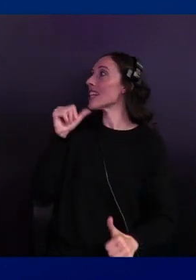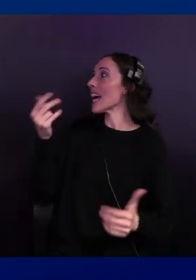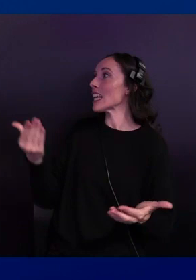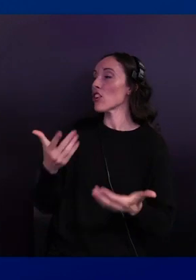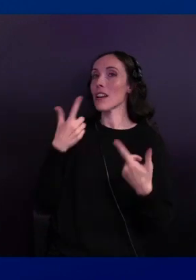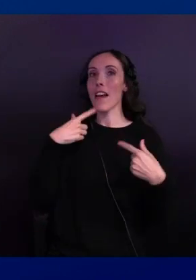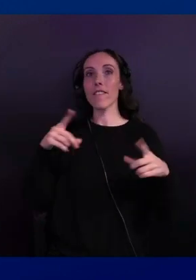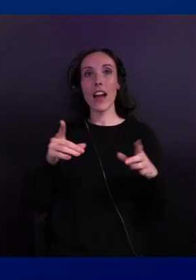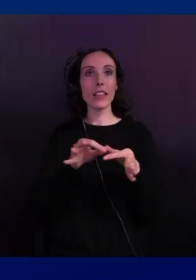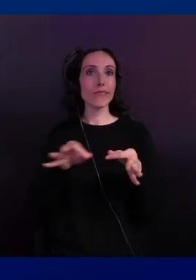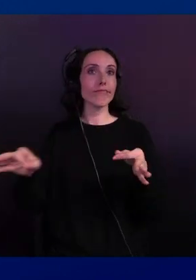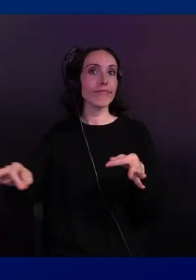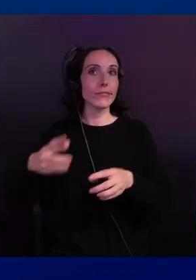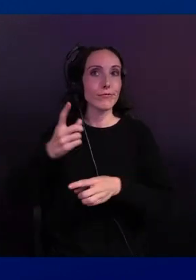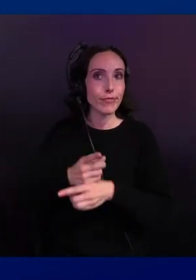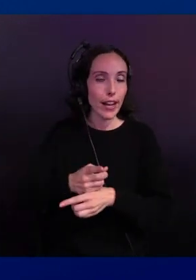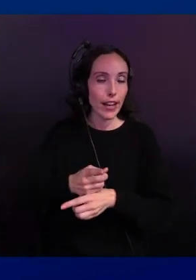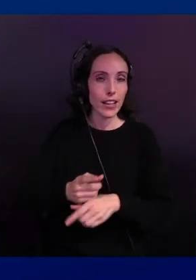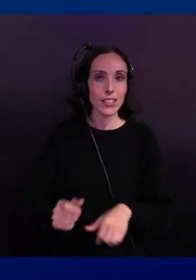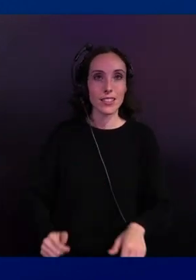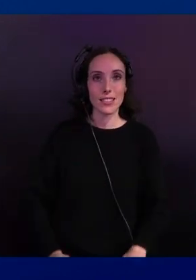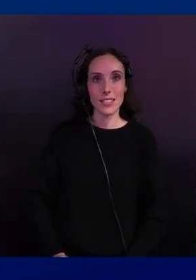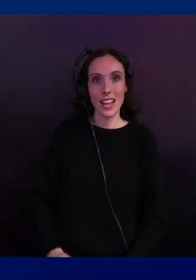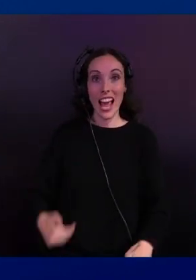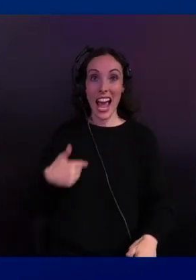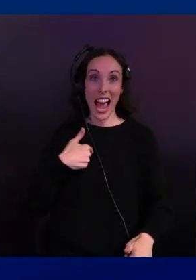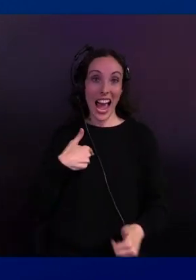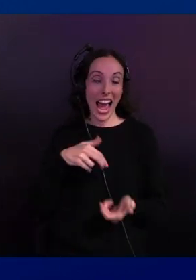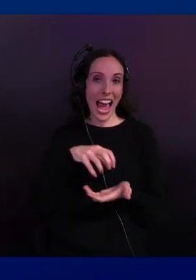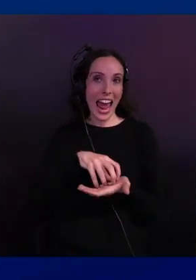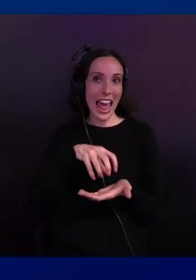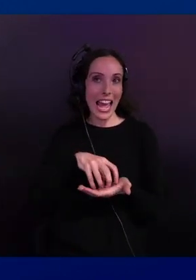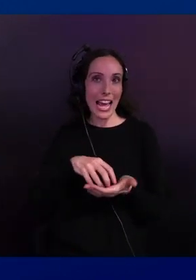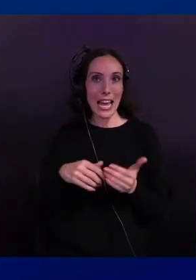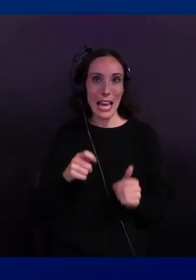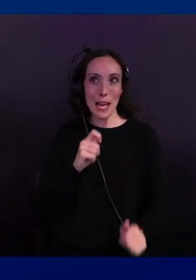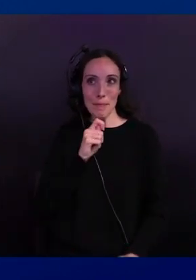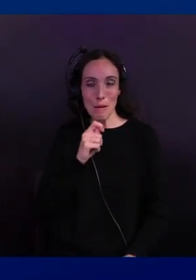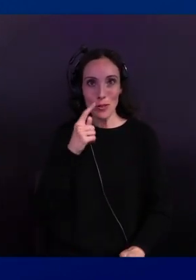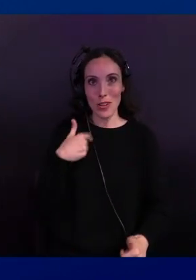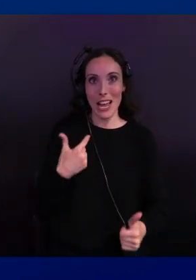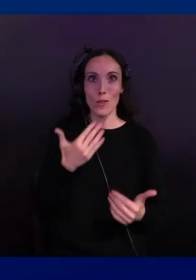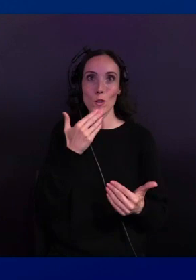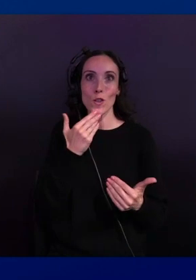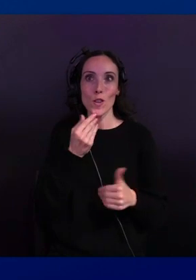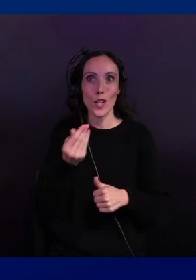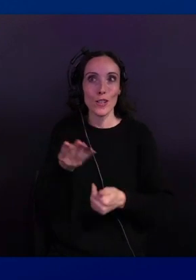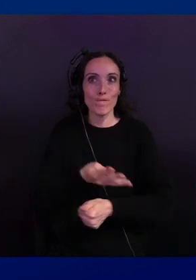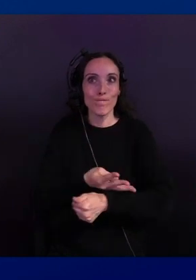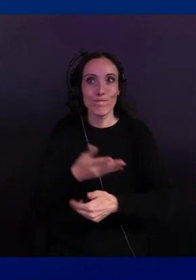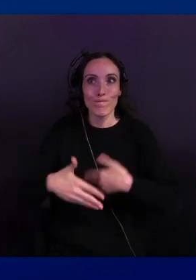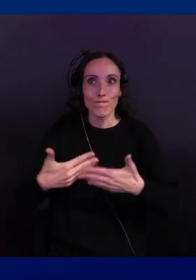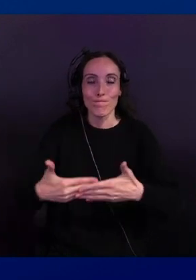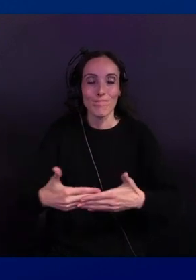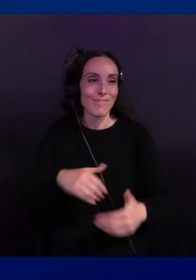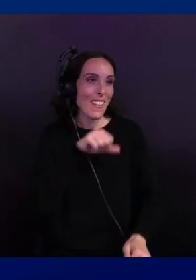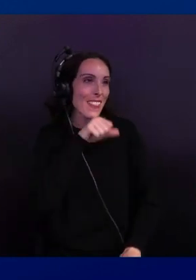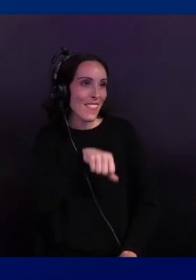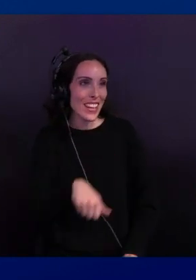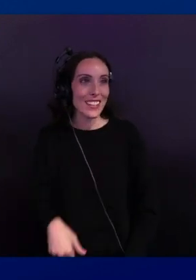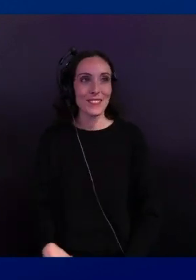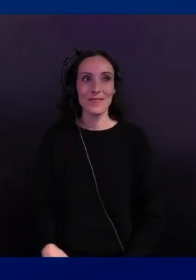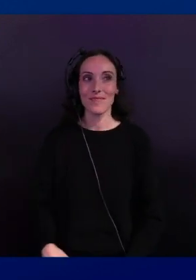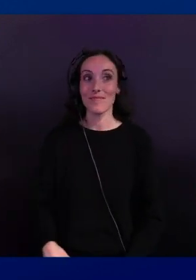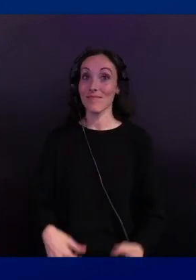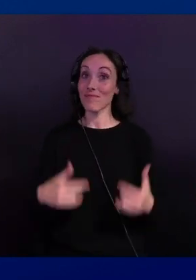know. Aaron, where are you? I had a cake pop, so sugar's getting to me. I love it. So do I. Awesome. Well, we